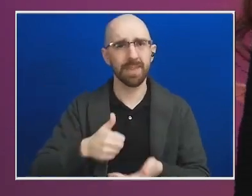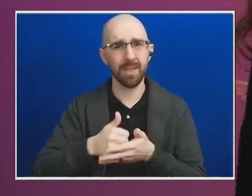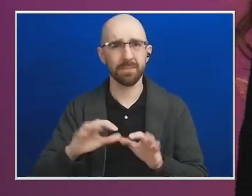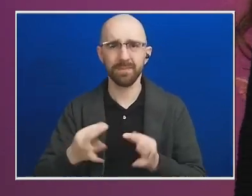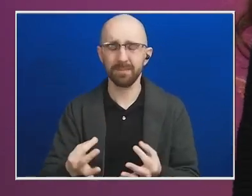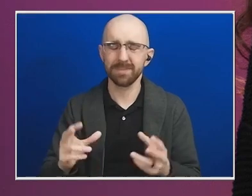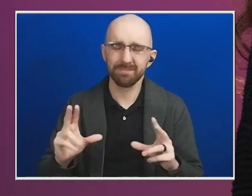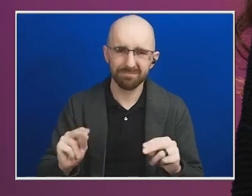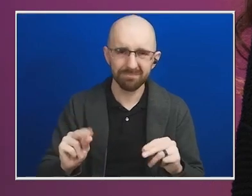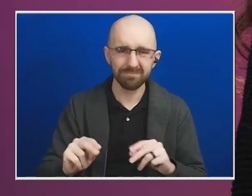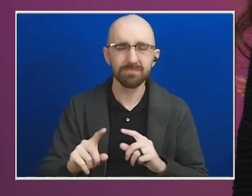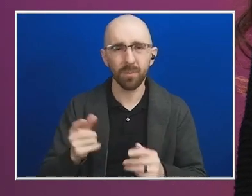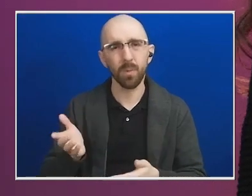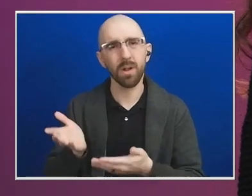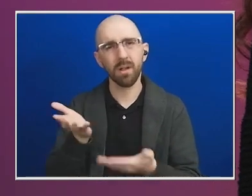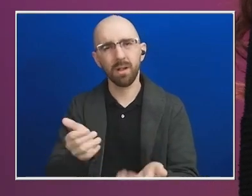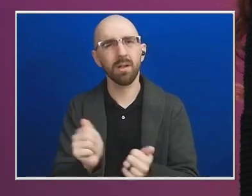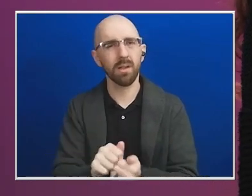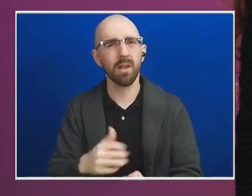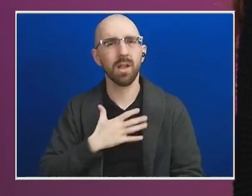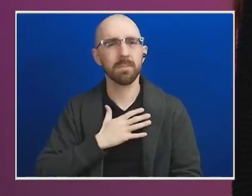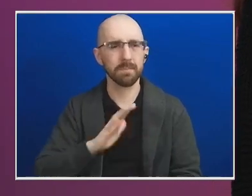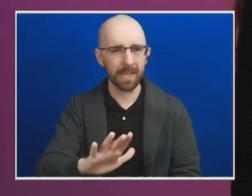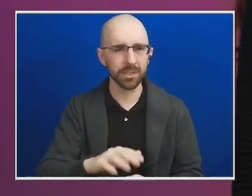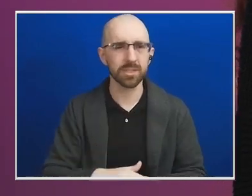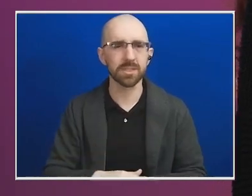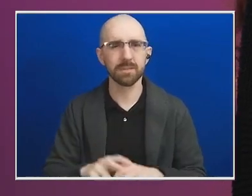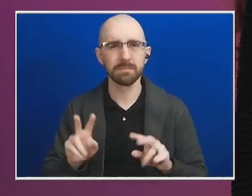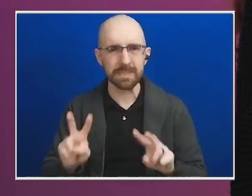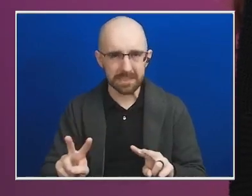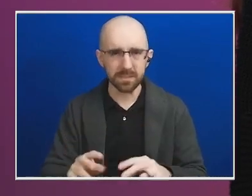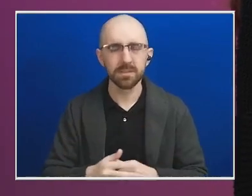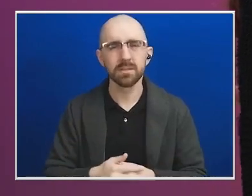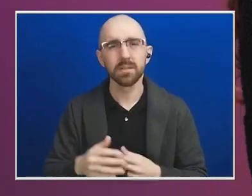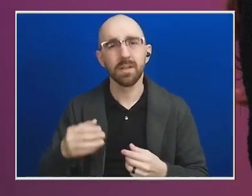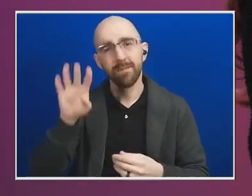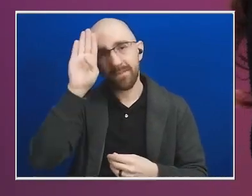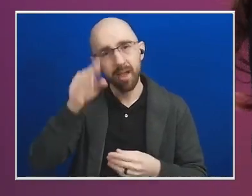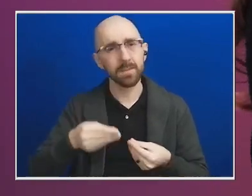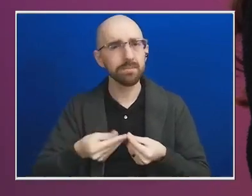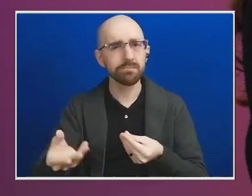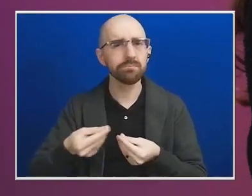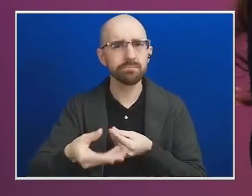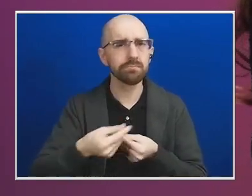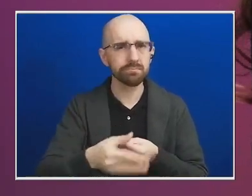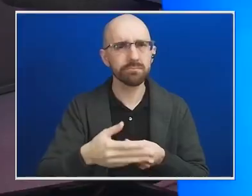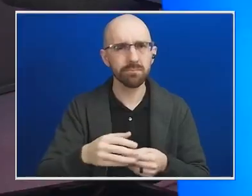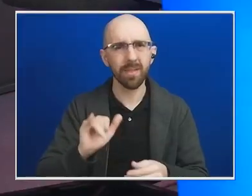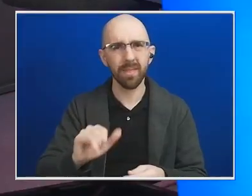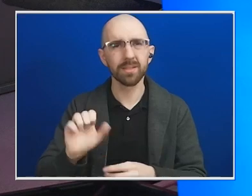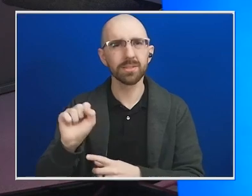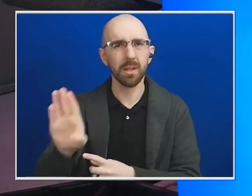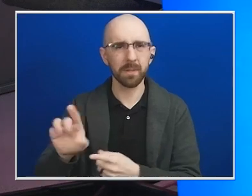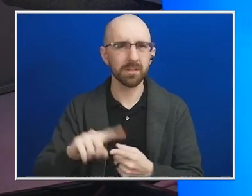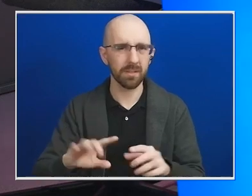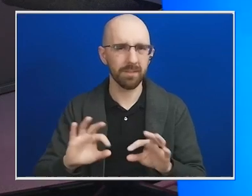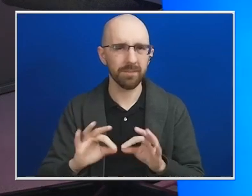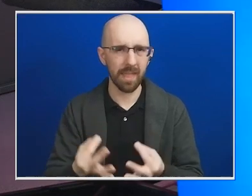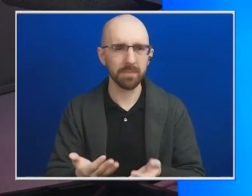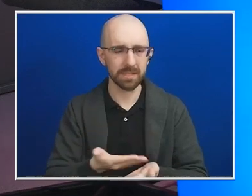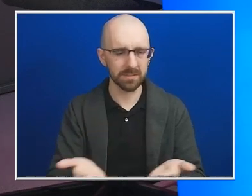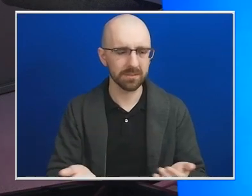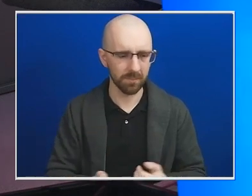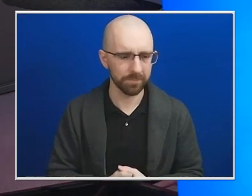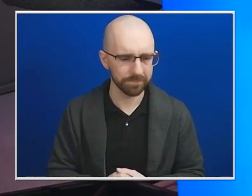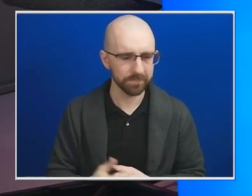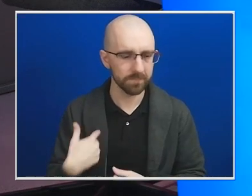with that compassionate piece and letting the firemen hand out these buddies to the families. So, That's so lots of great nice. things. We design and create new